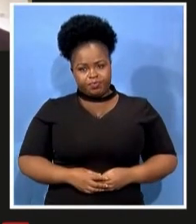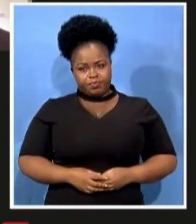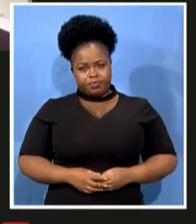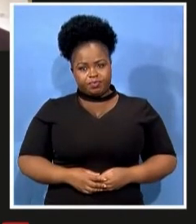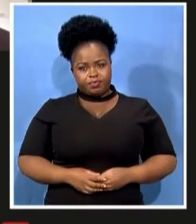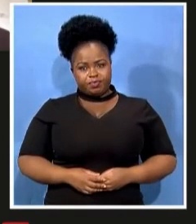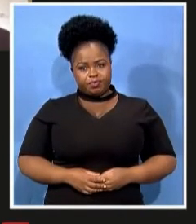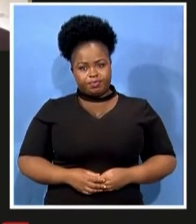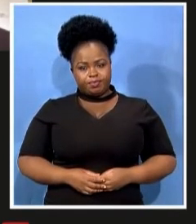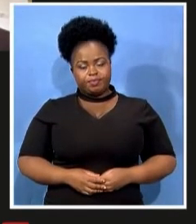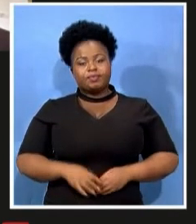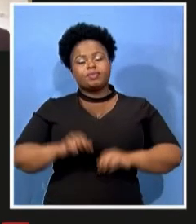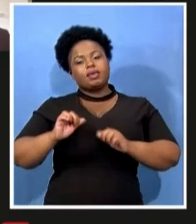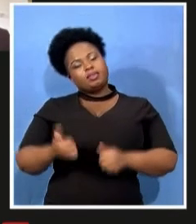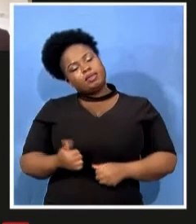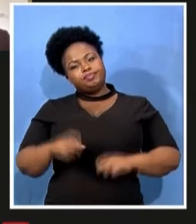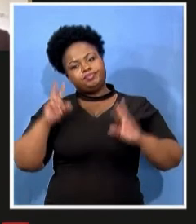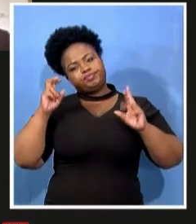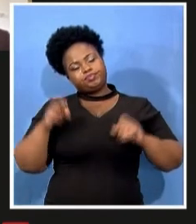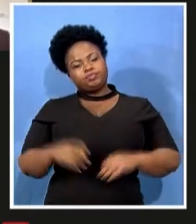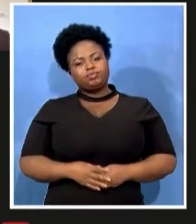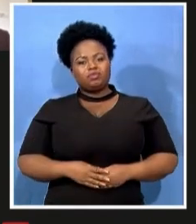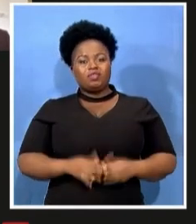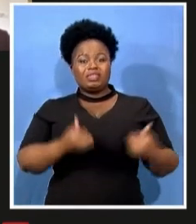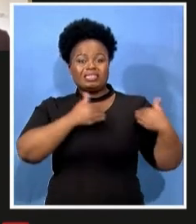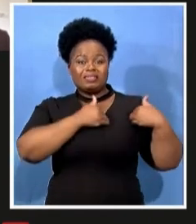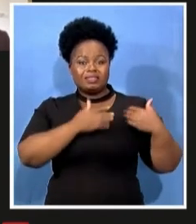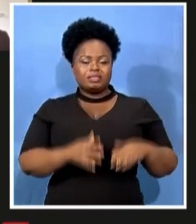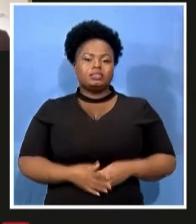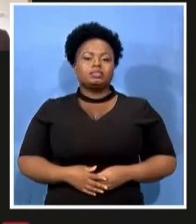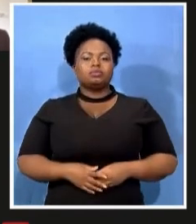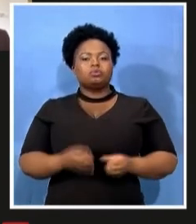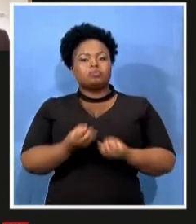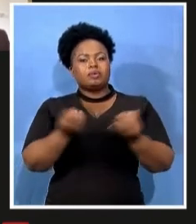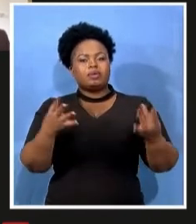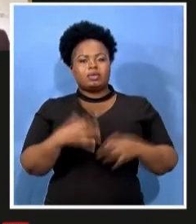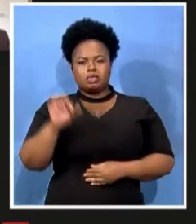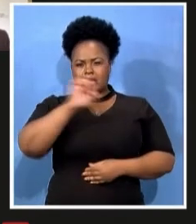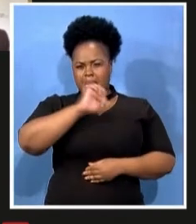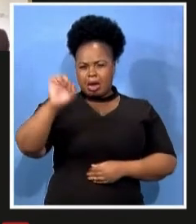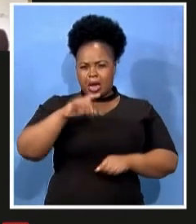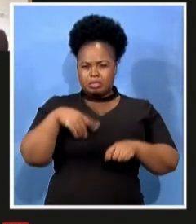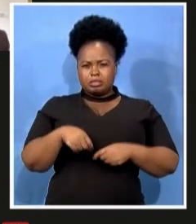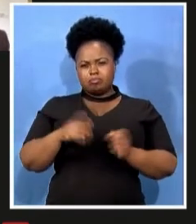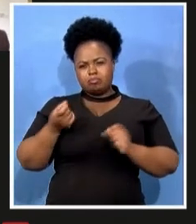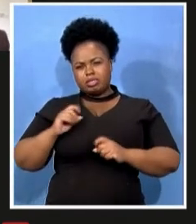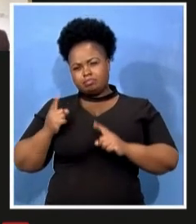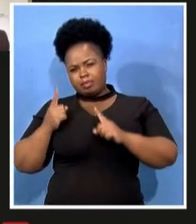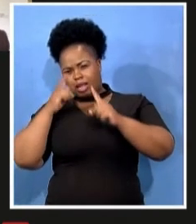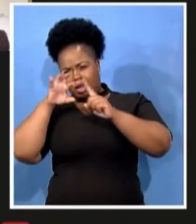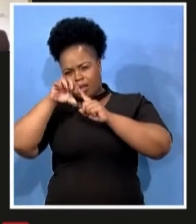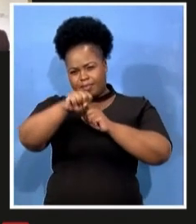security, distribution security, vehicles must be tracked, and all of that, simple basic issues of making sure that you don't have